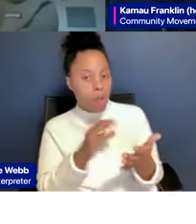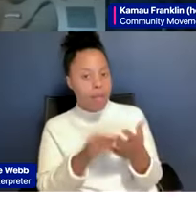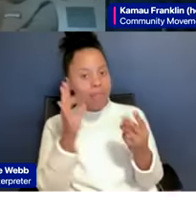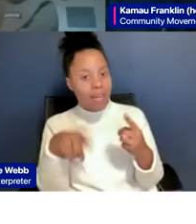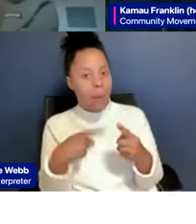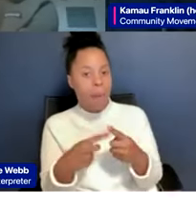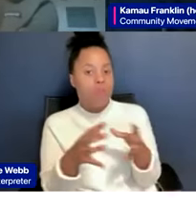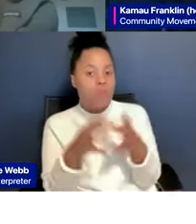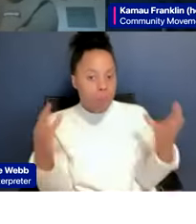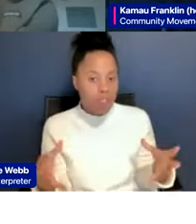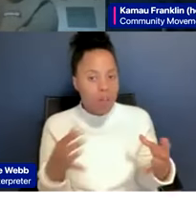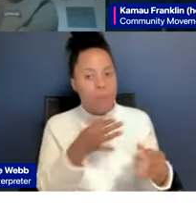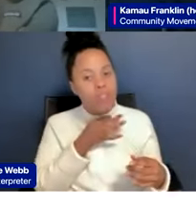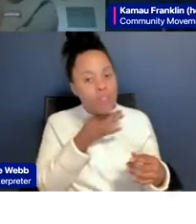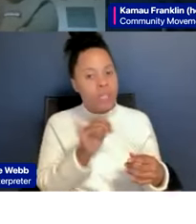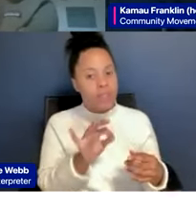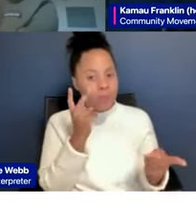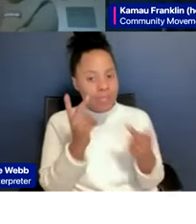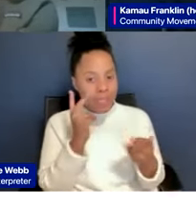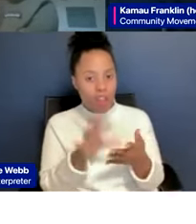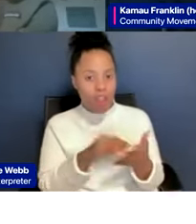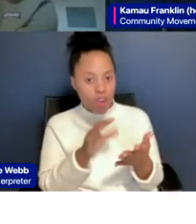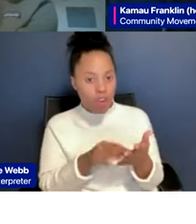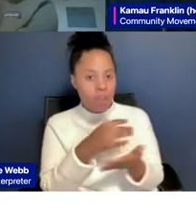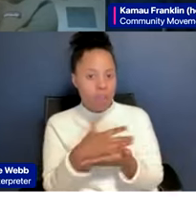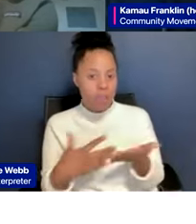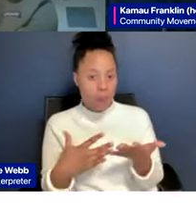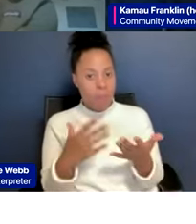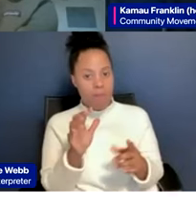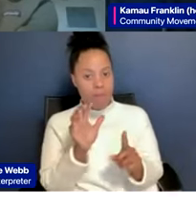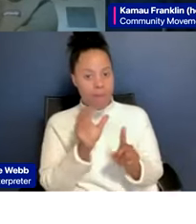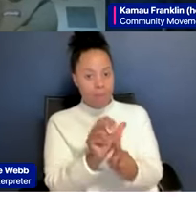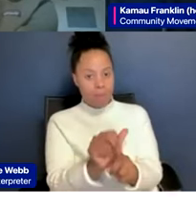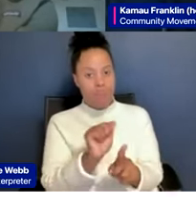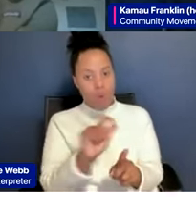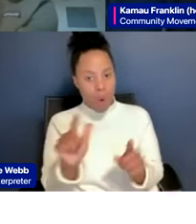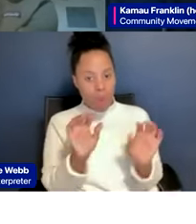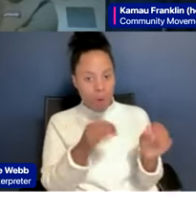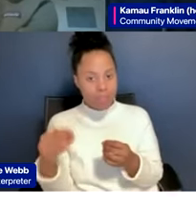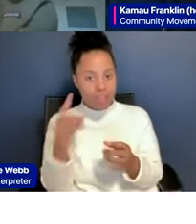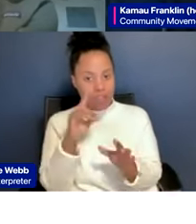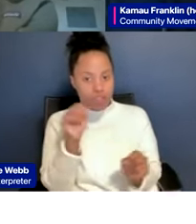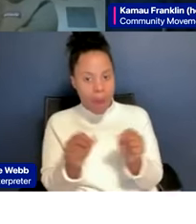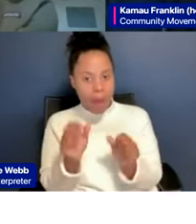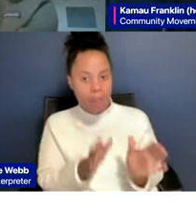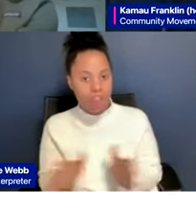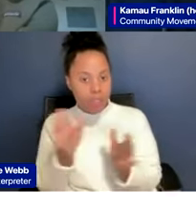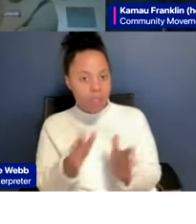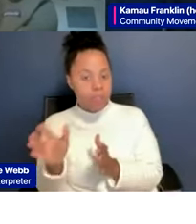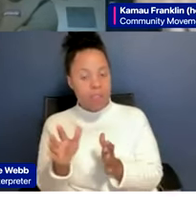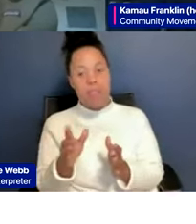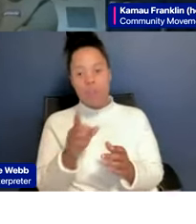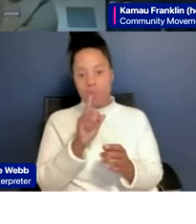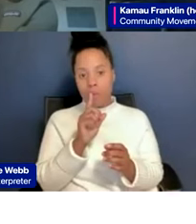capture offices strategy of the far right in the US. I feel like white supremacist capitalist evangelicism has been successfully